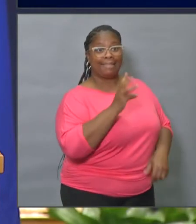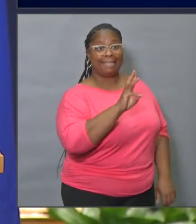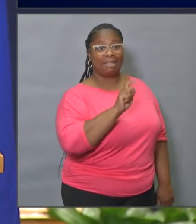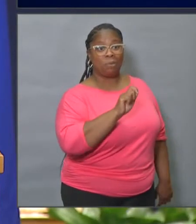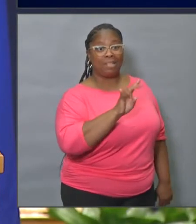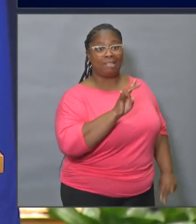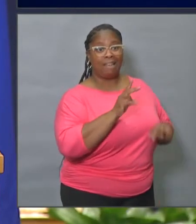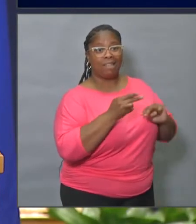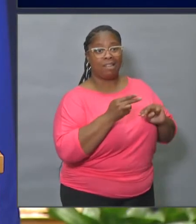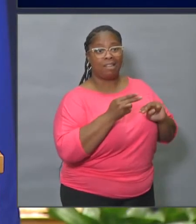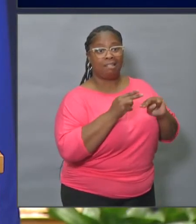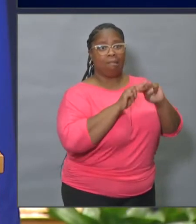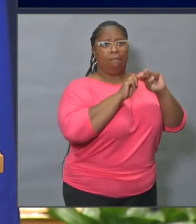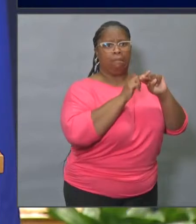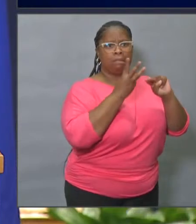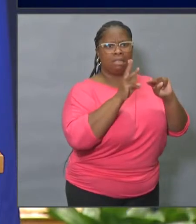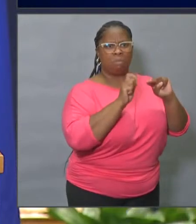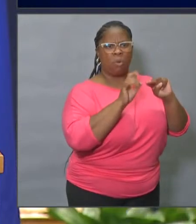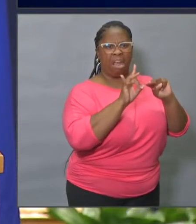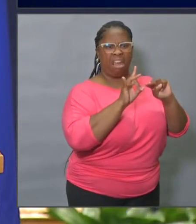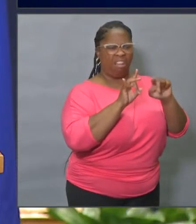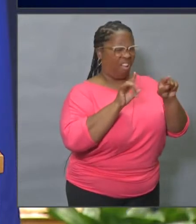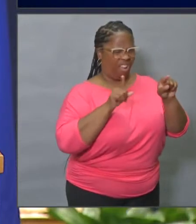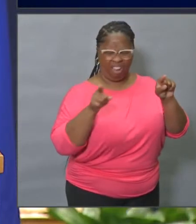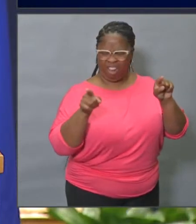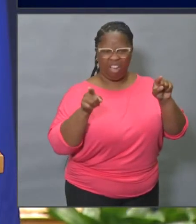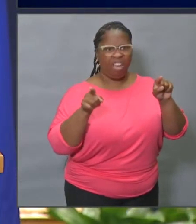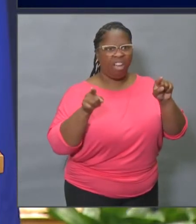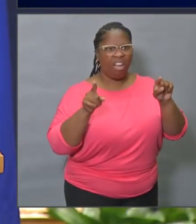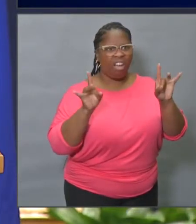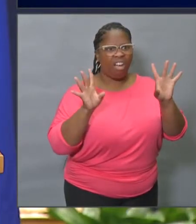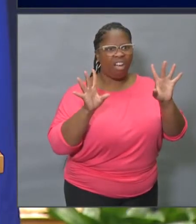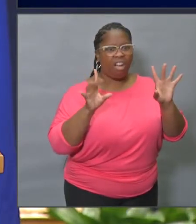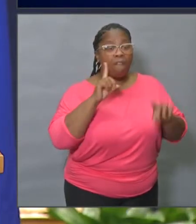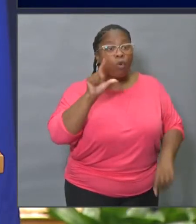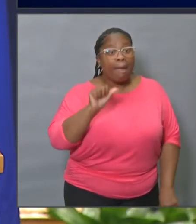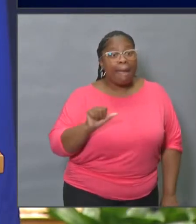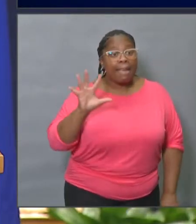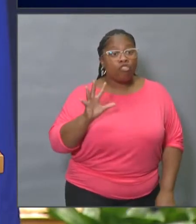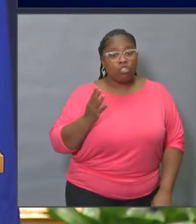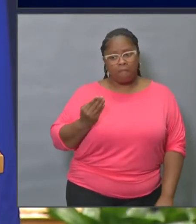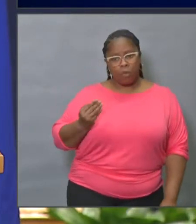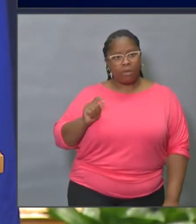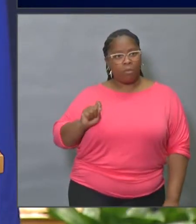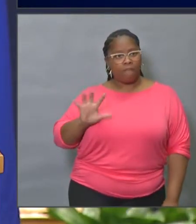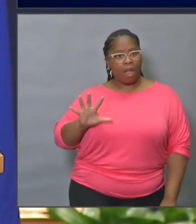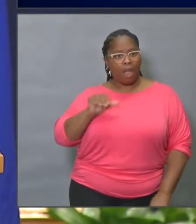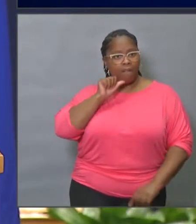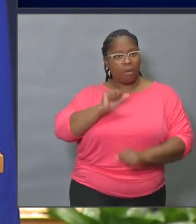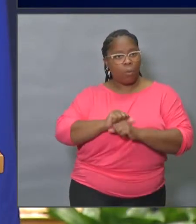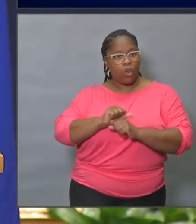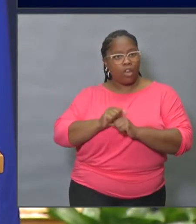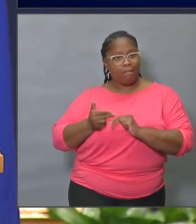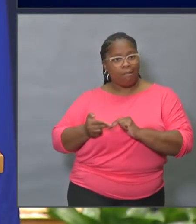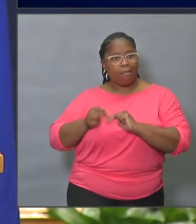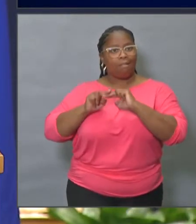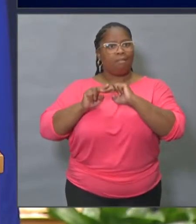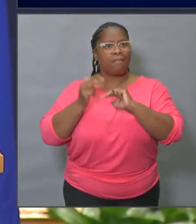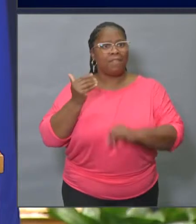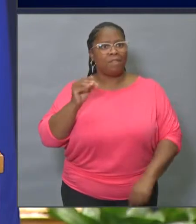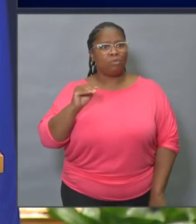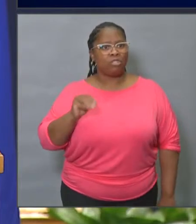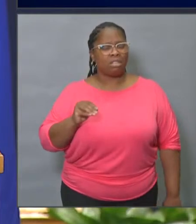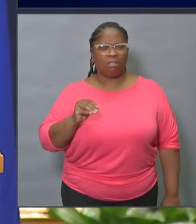16.7 to 16.8%. And for Asian Americans, it rose from 14.5 to 15%. And